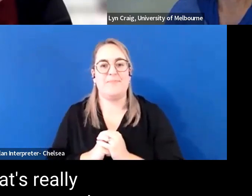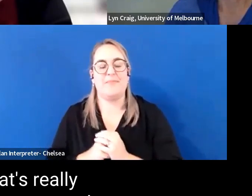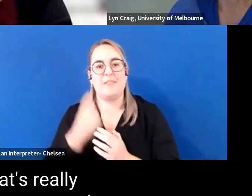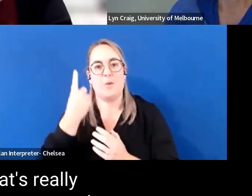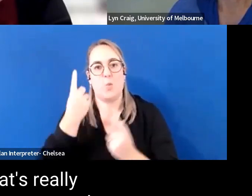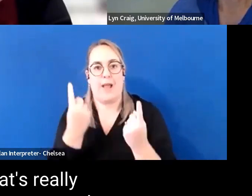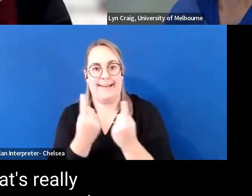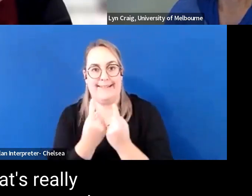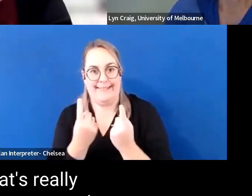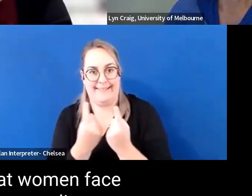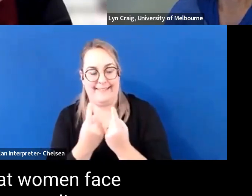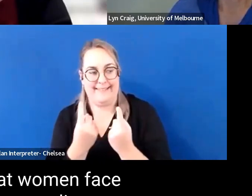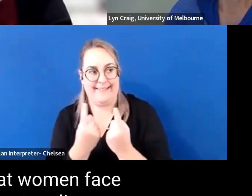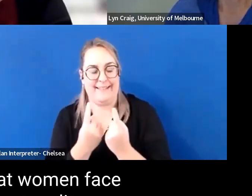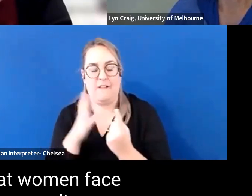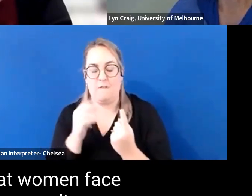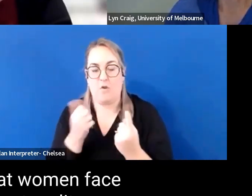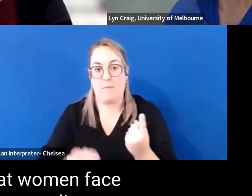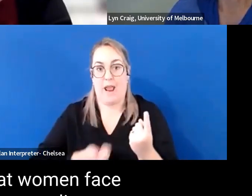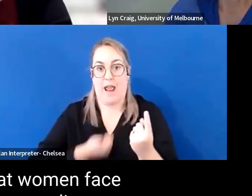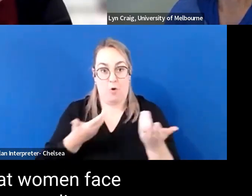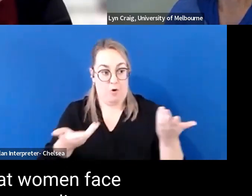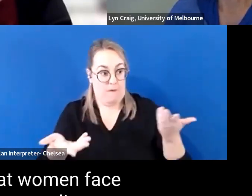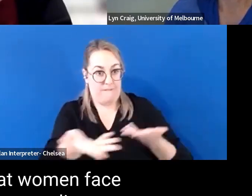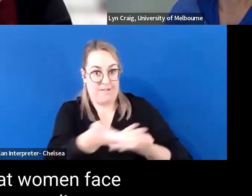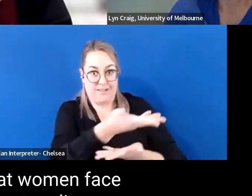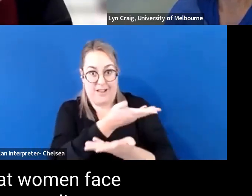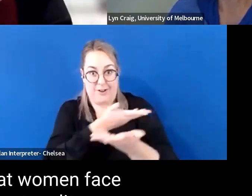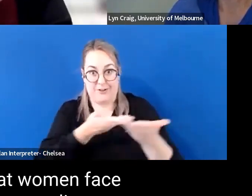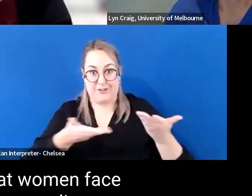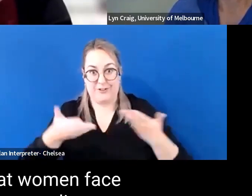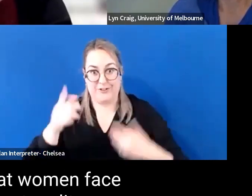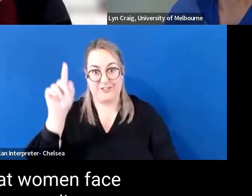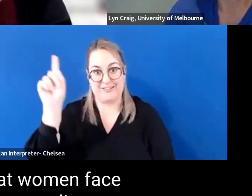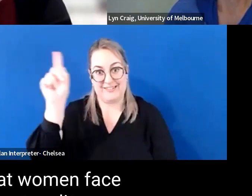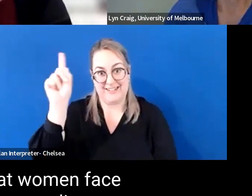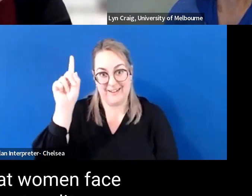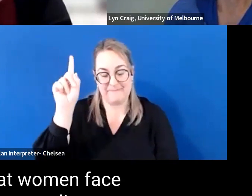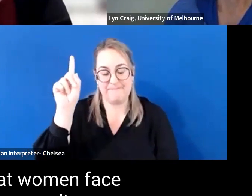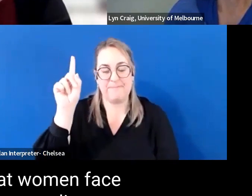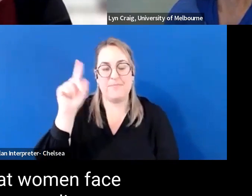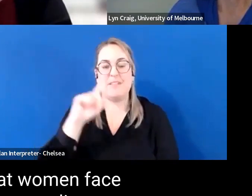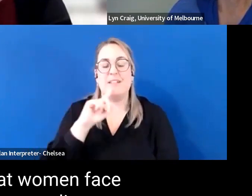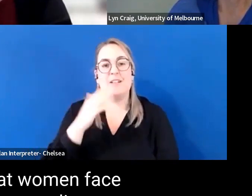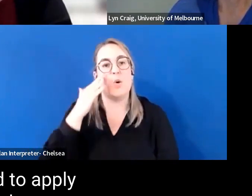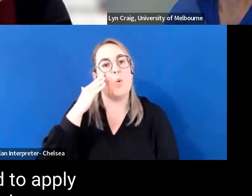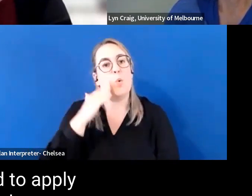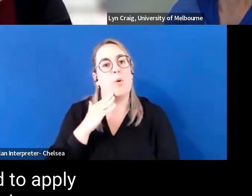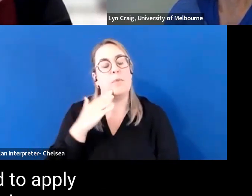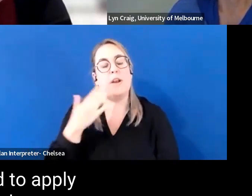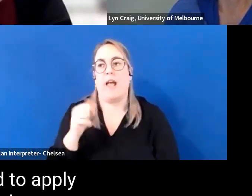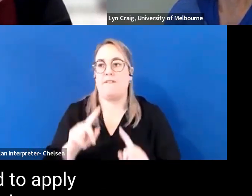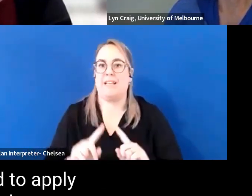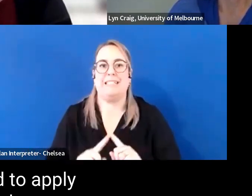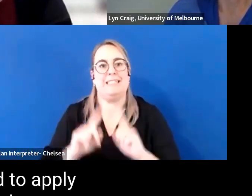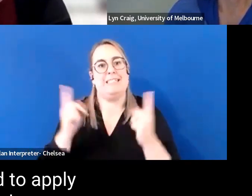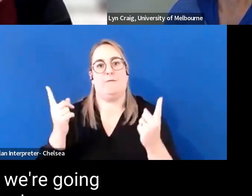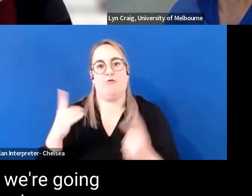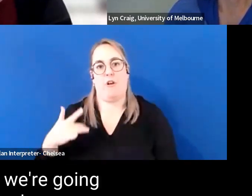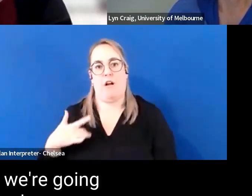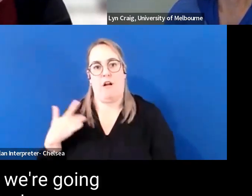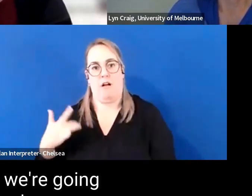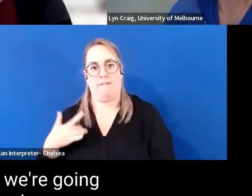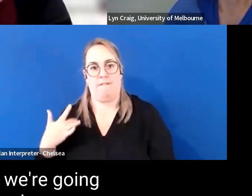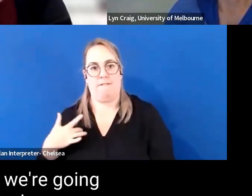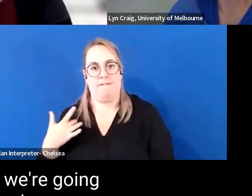really come out of this conversation is just the idea that women face a really different reality, and we need to apply a gender lens